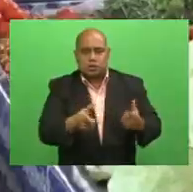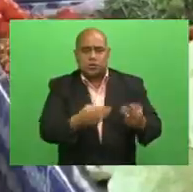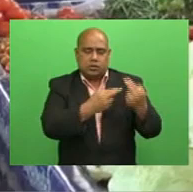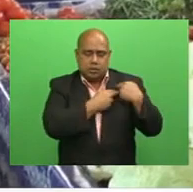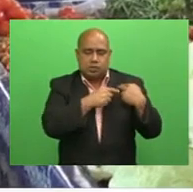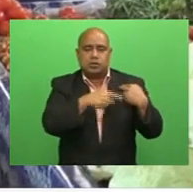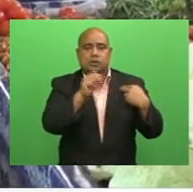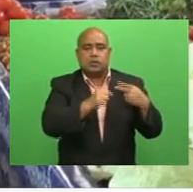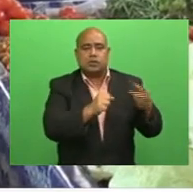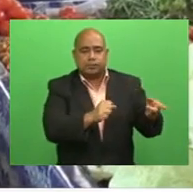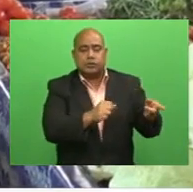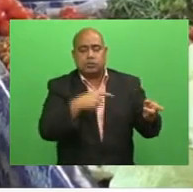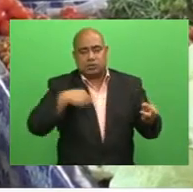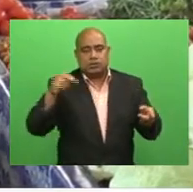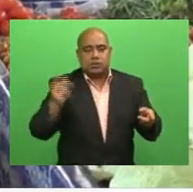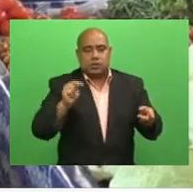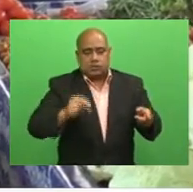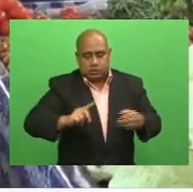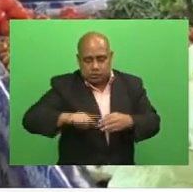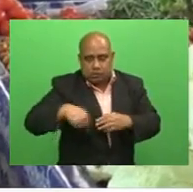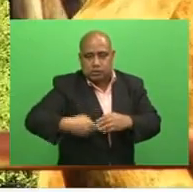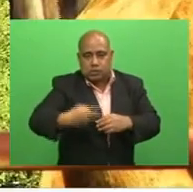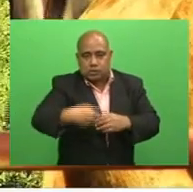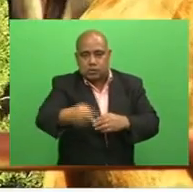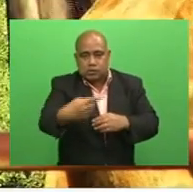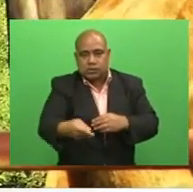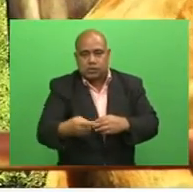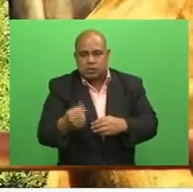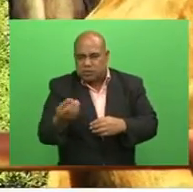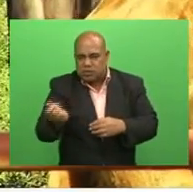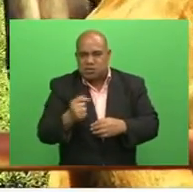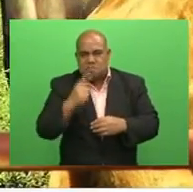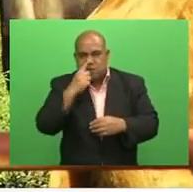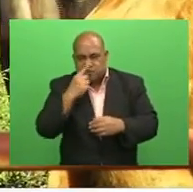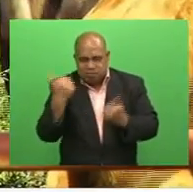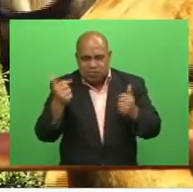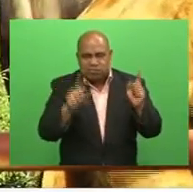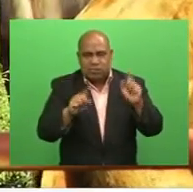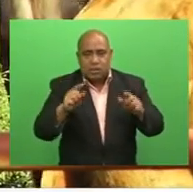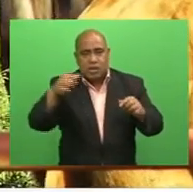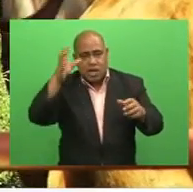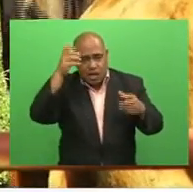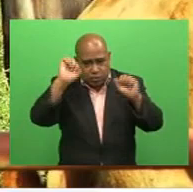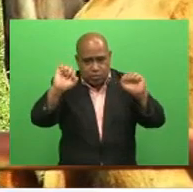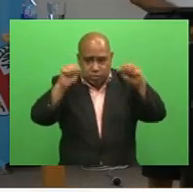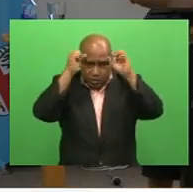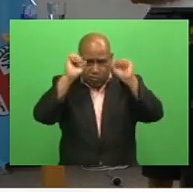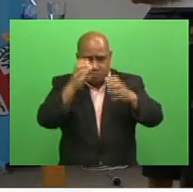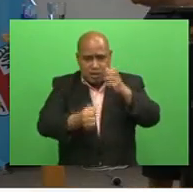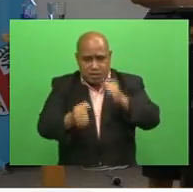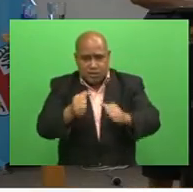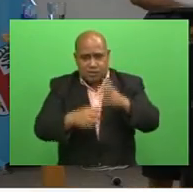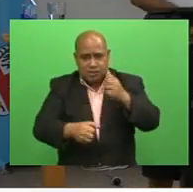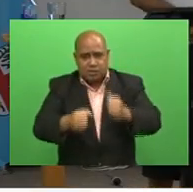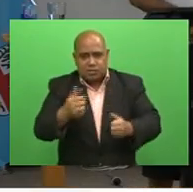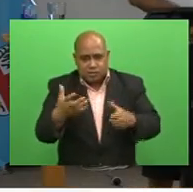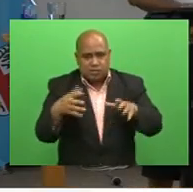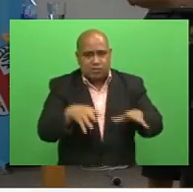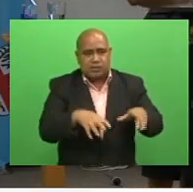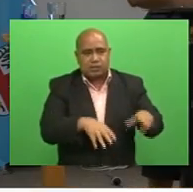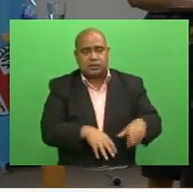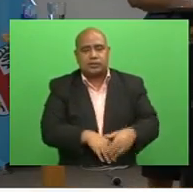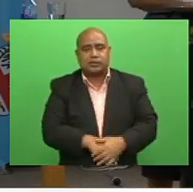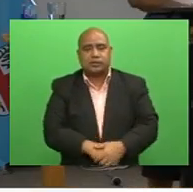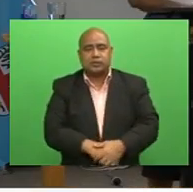comes to poultry, pigs, cattle. Dairy is an area that we are looking at as well. Das says COVID-19 has